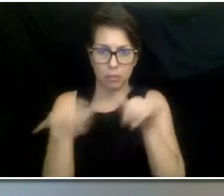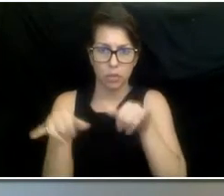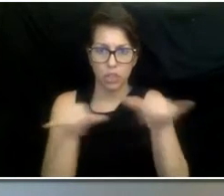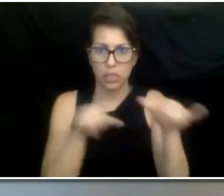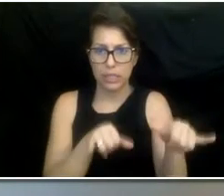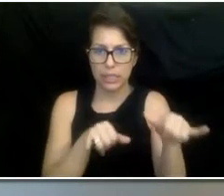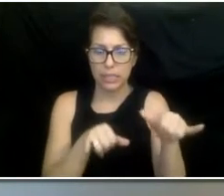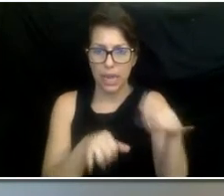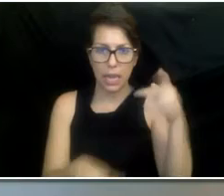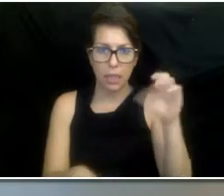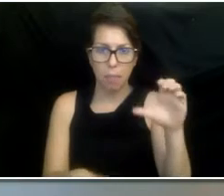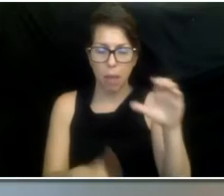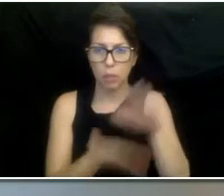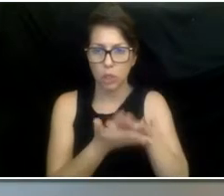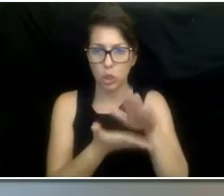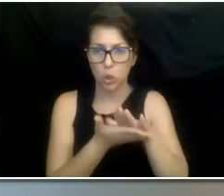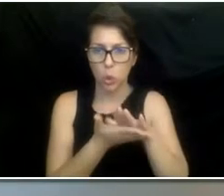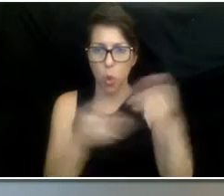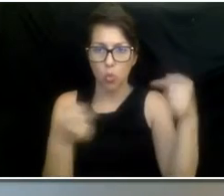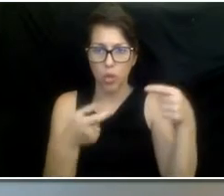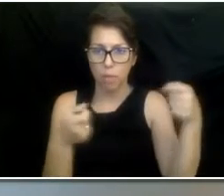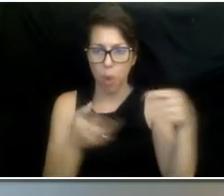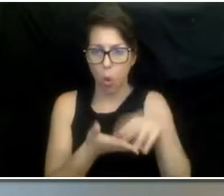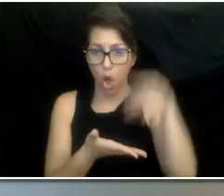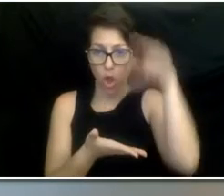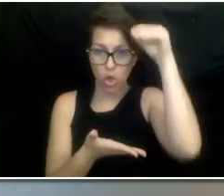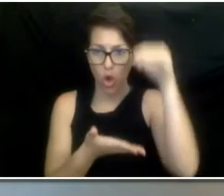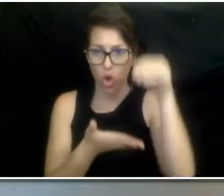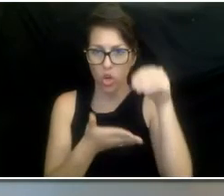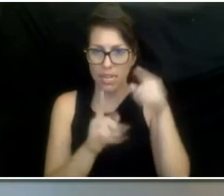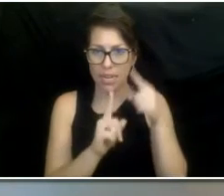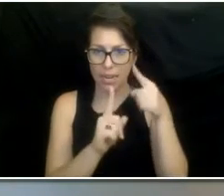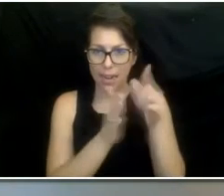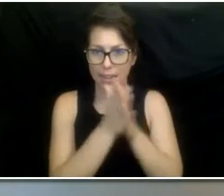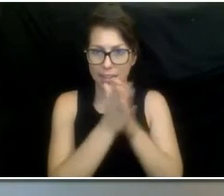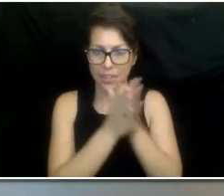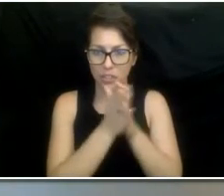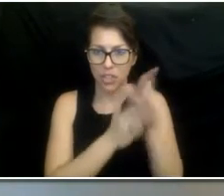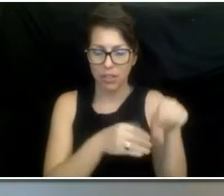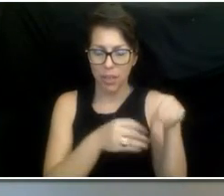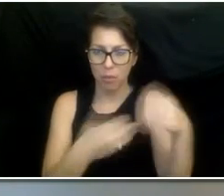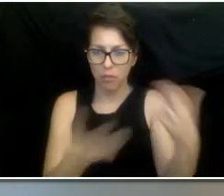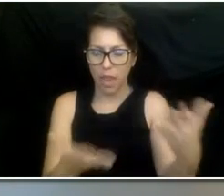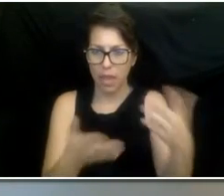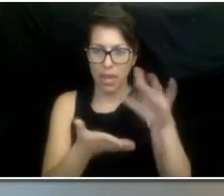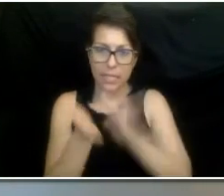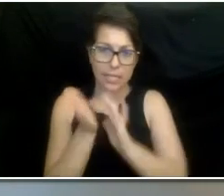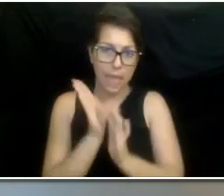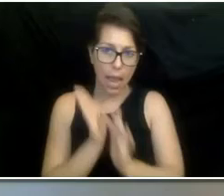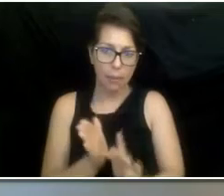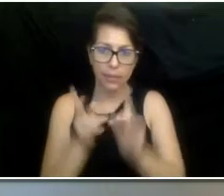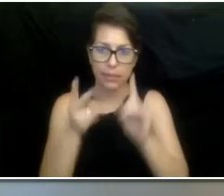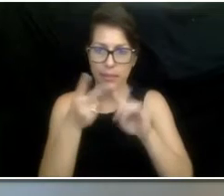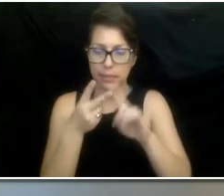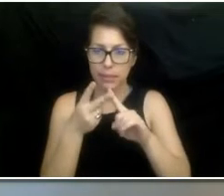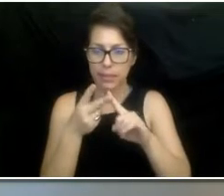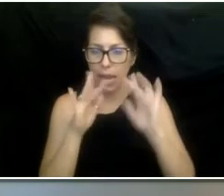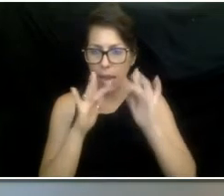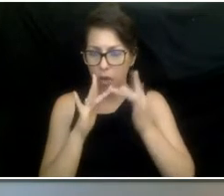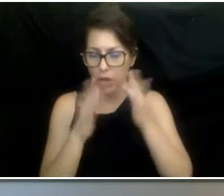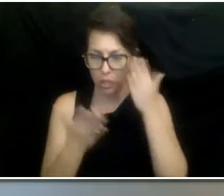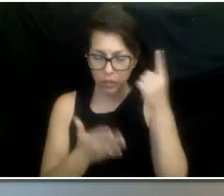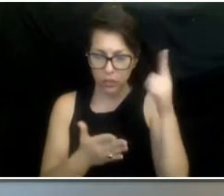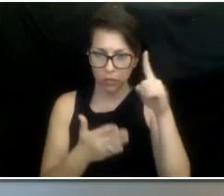time there were landlines they were were considered a basic necessity for a household today every person should have the right to access to a